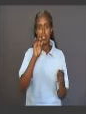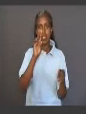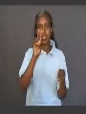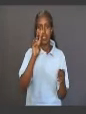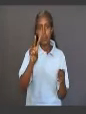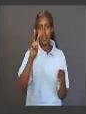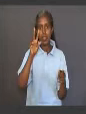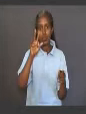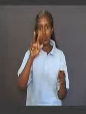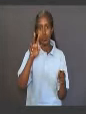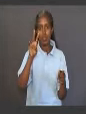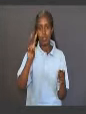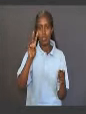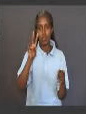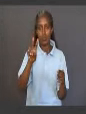72 degrees.